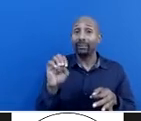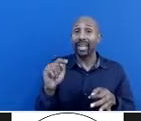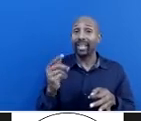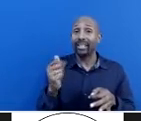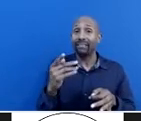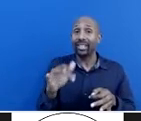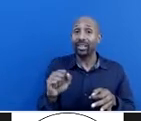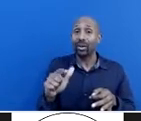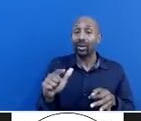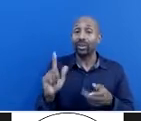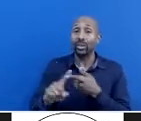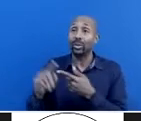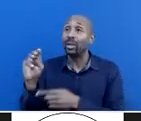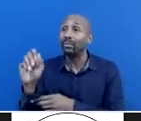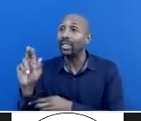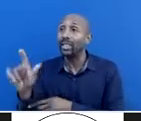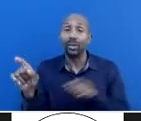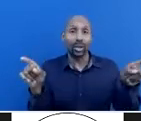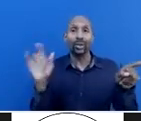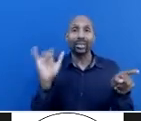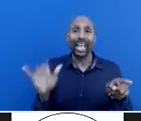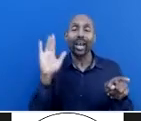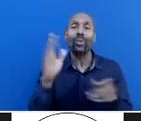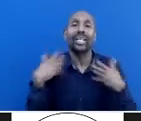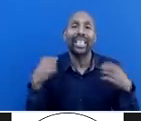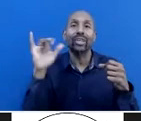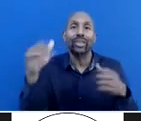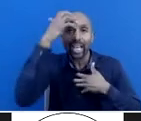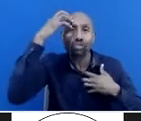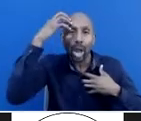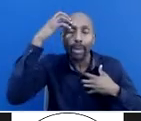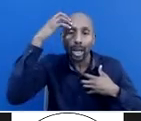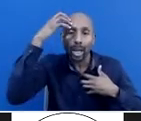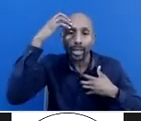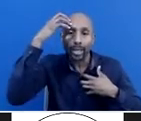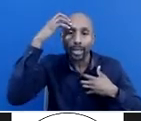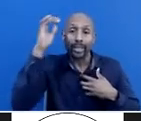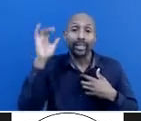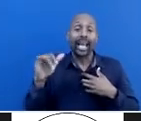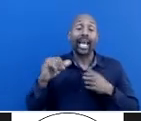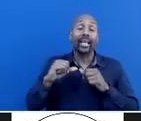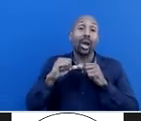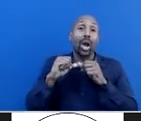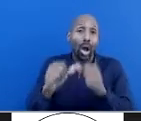is the production, the ongoing production of the miracle that is